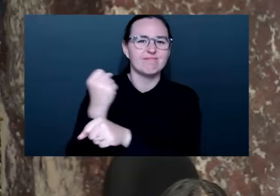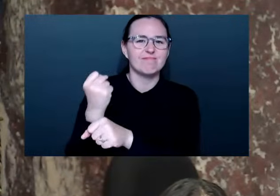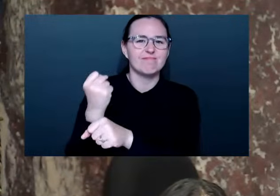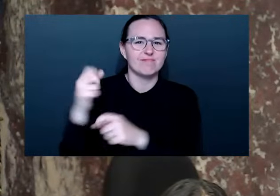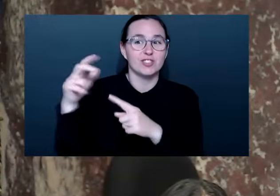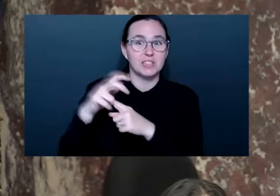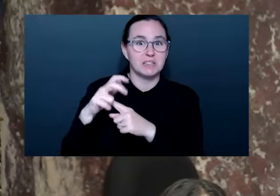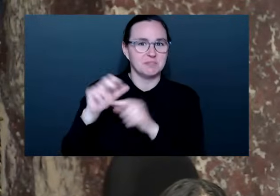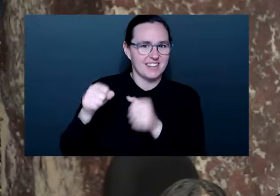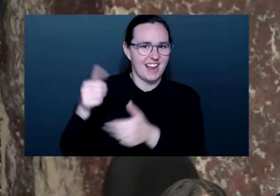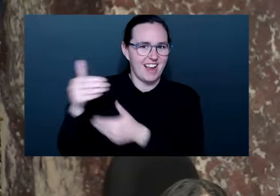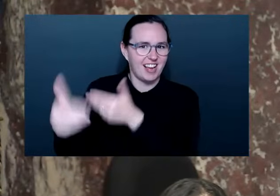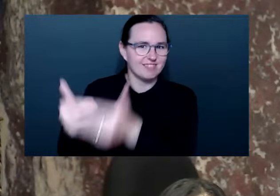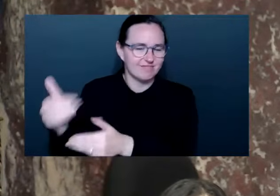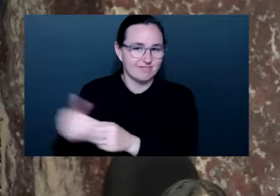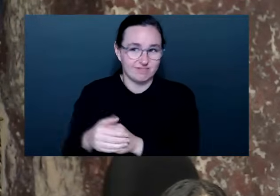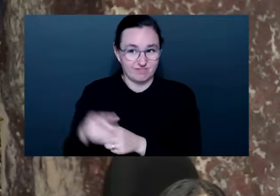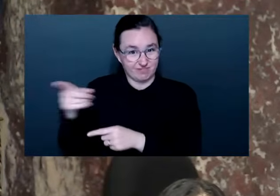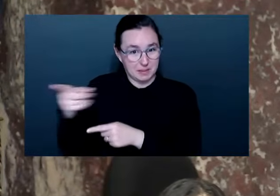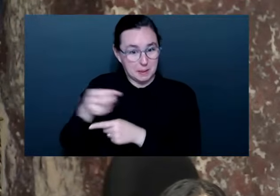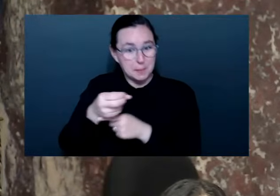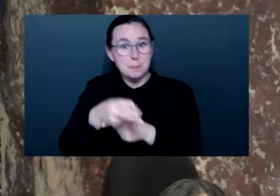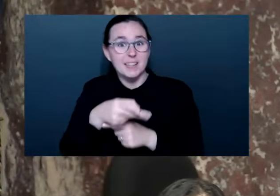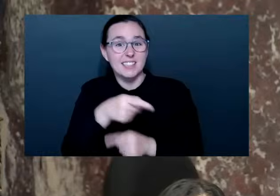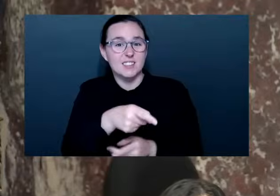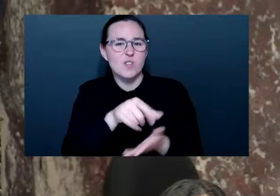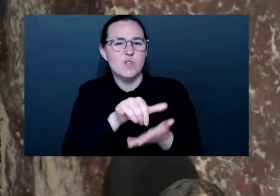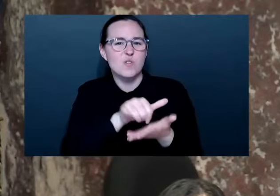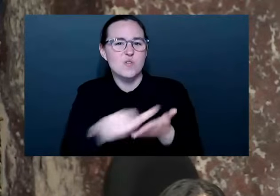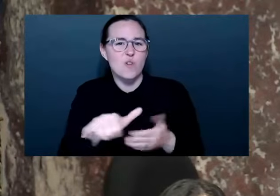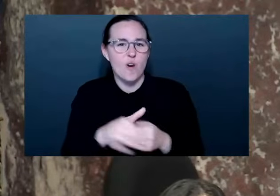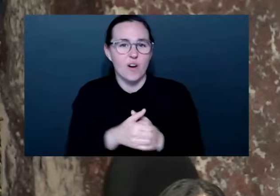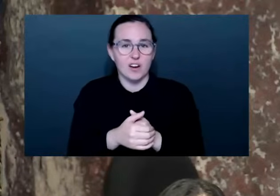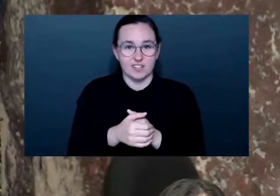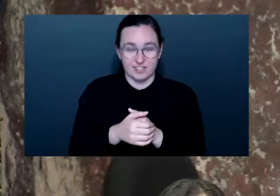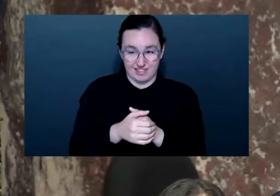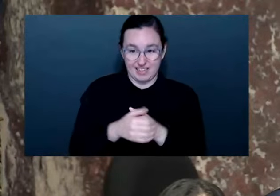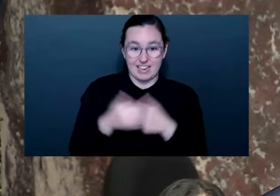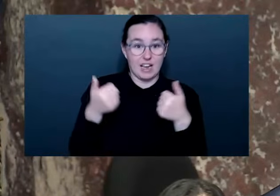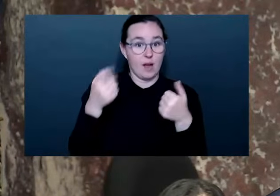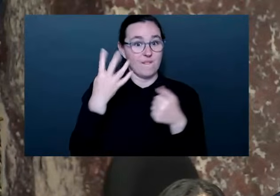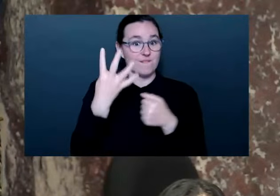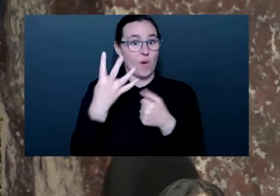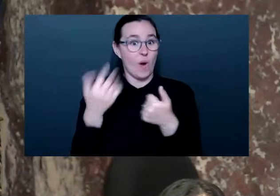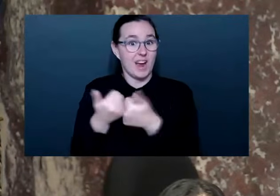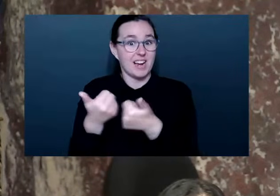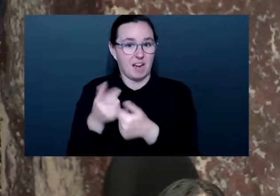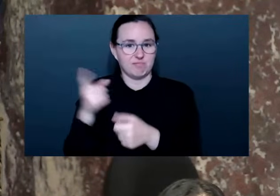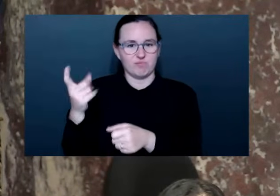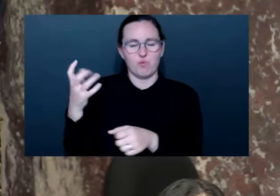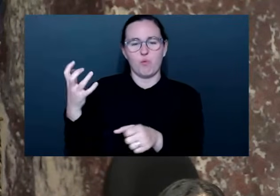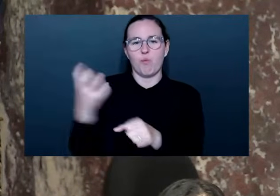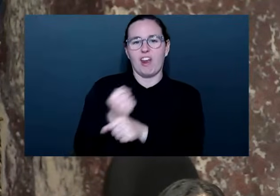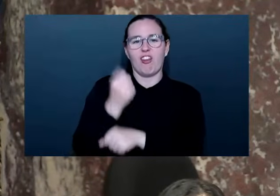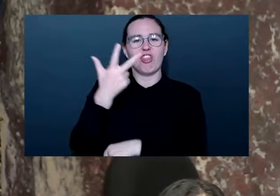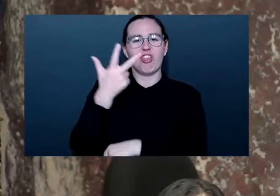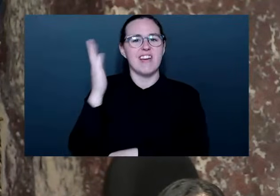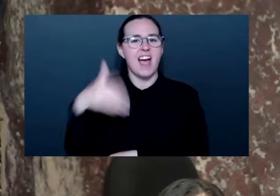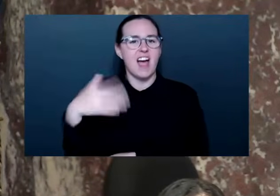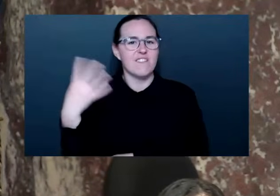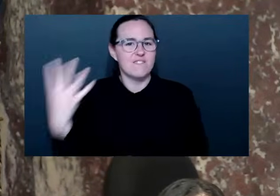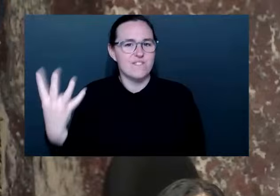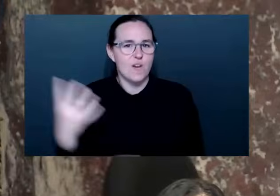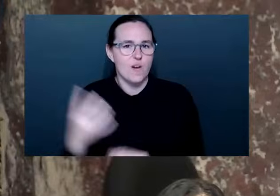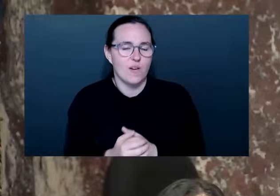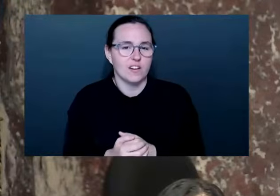4 games. First time since 2016. The Blue Jays will face either the Mariners or the Tigers for the division championship on their way to